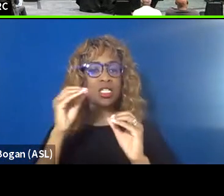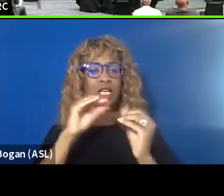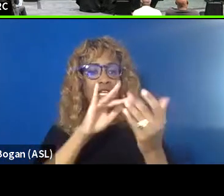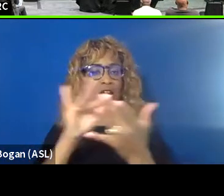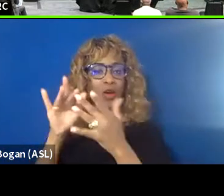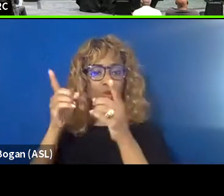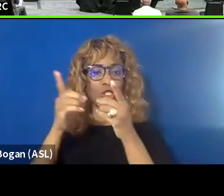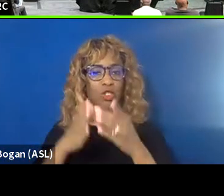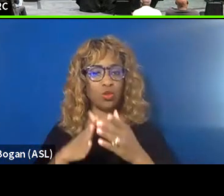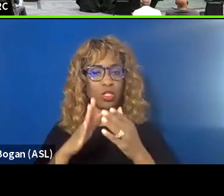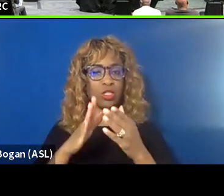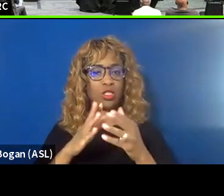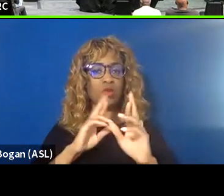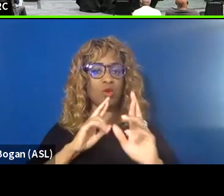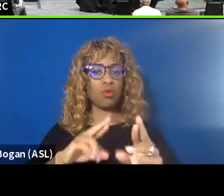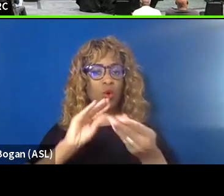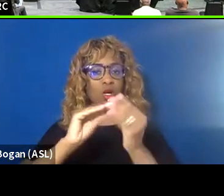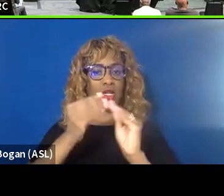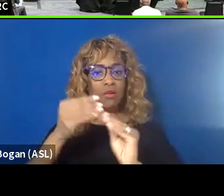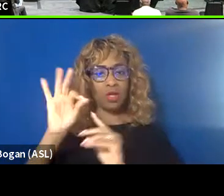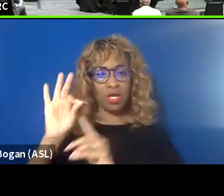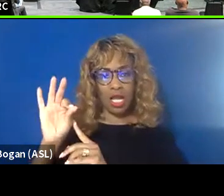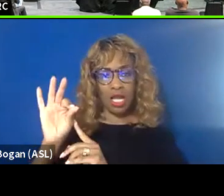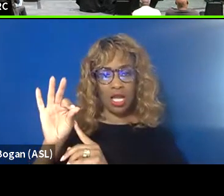Outreach Director Report number 9,